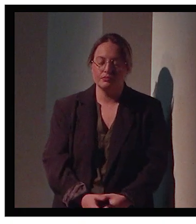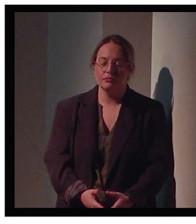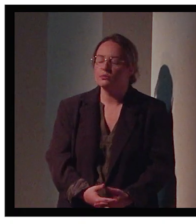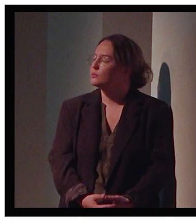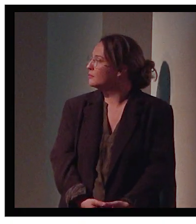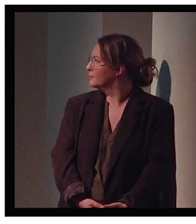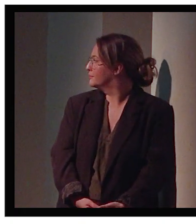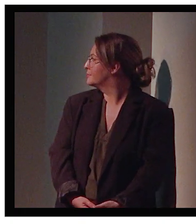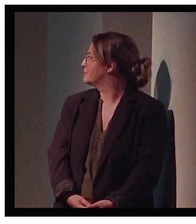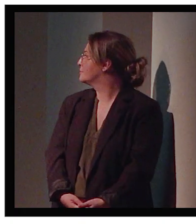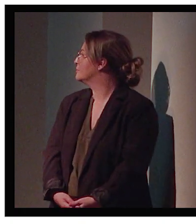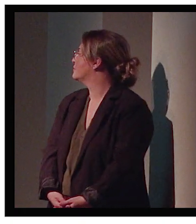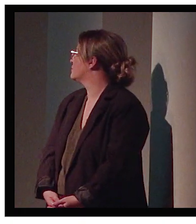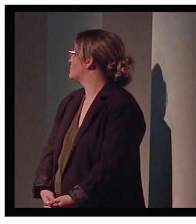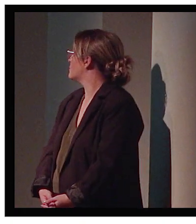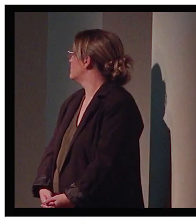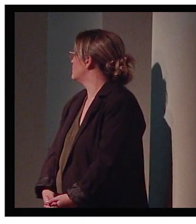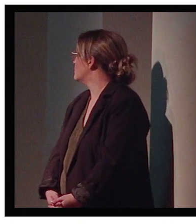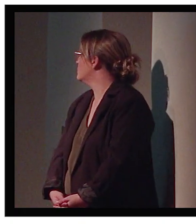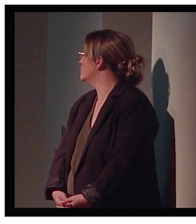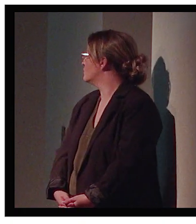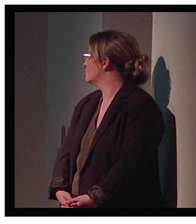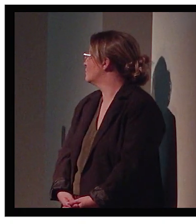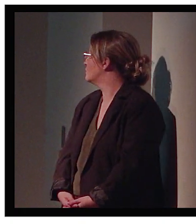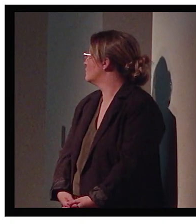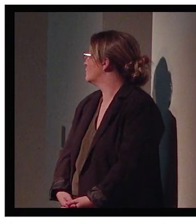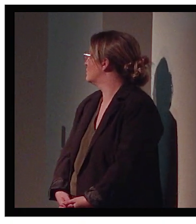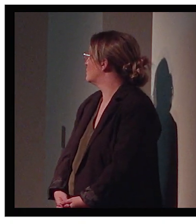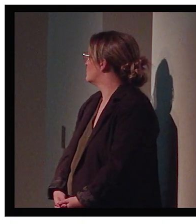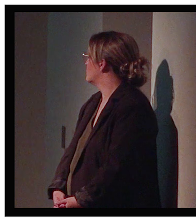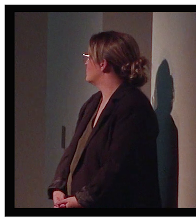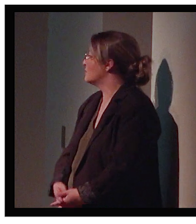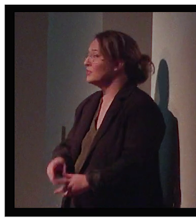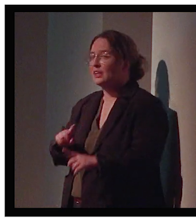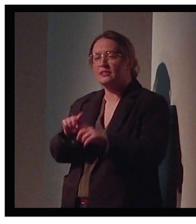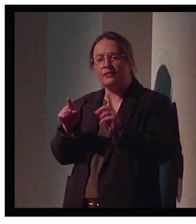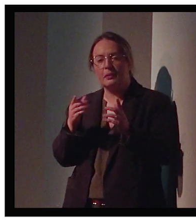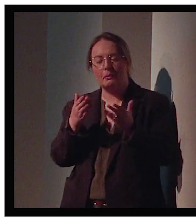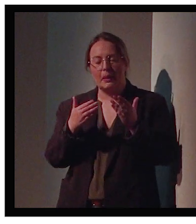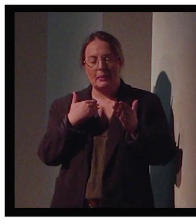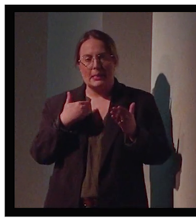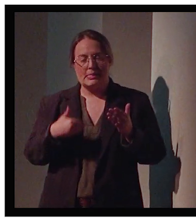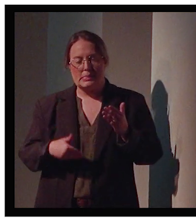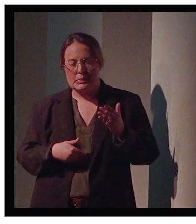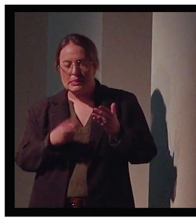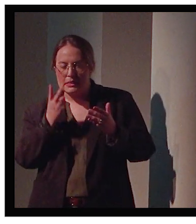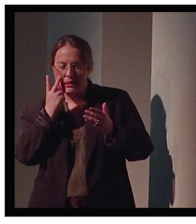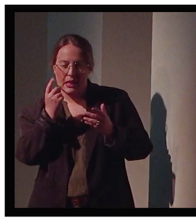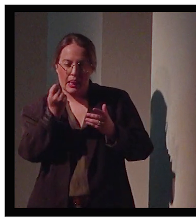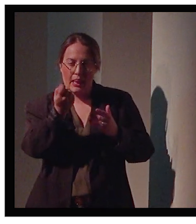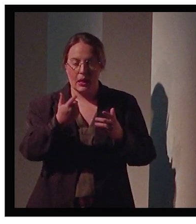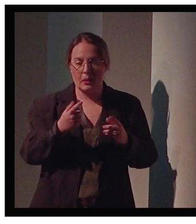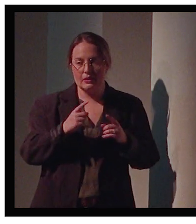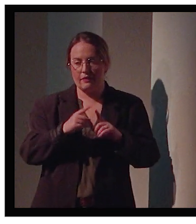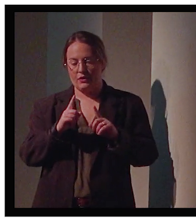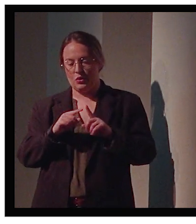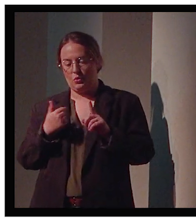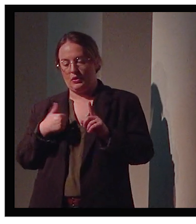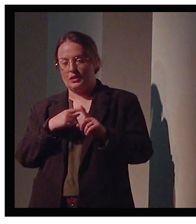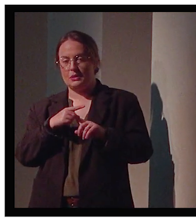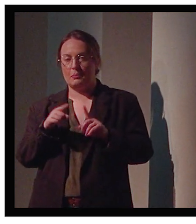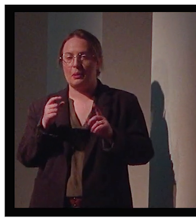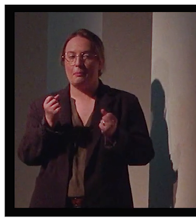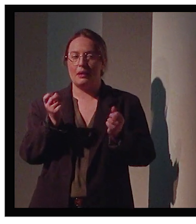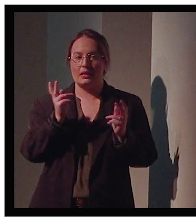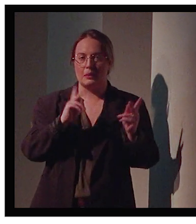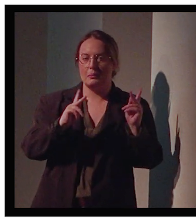be subtle or even imperceptible to us, many critics of that time contrasted what they perceived as Breton's